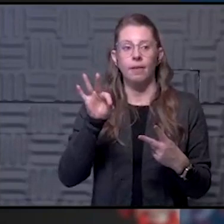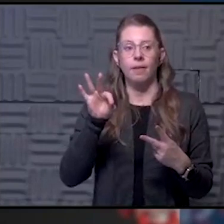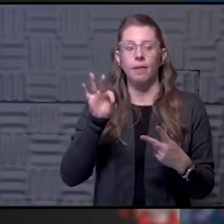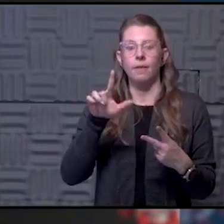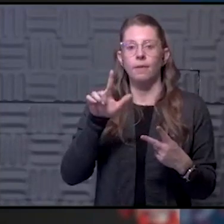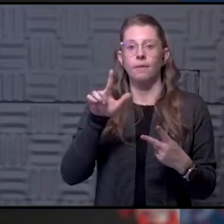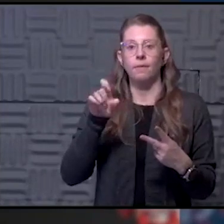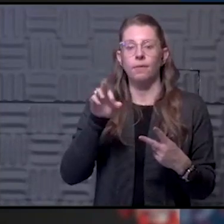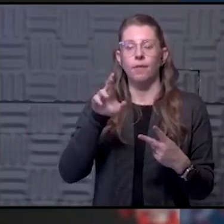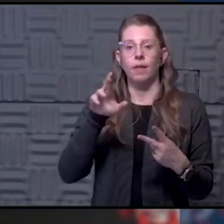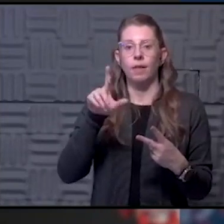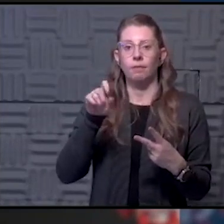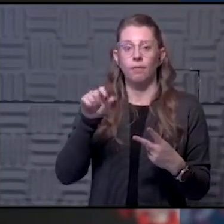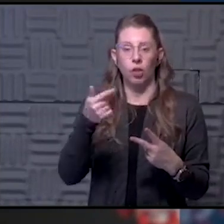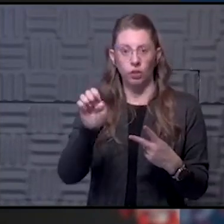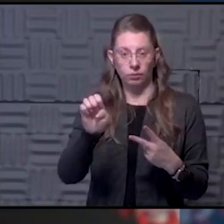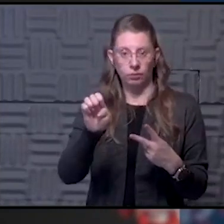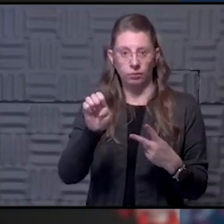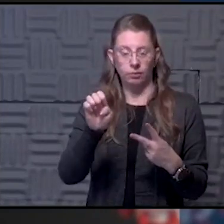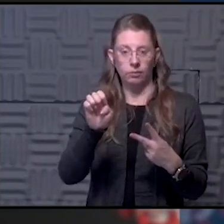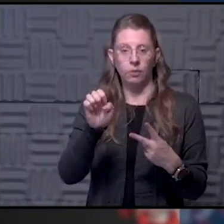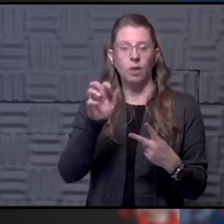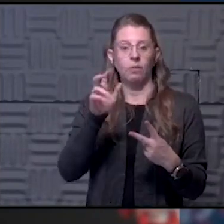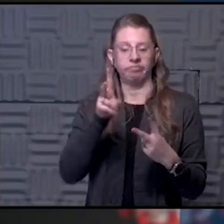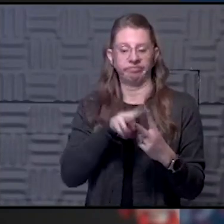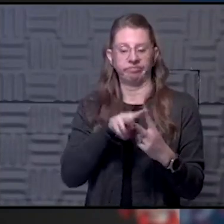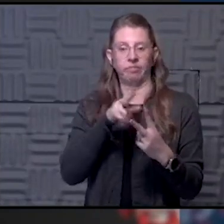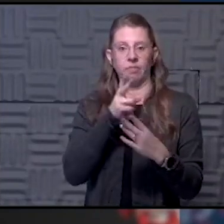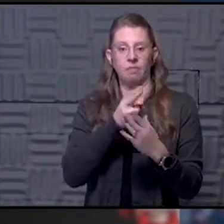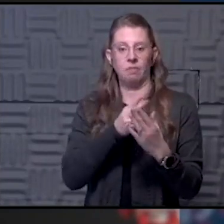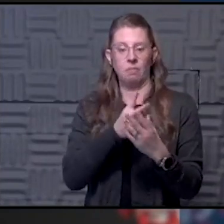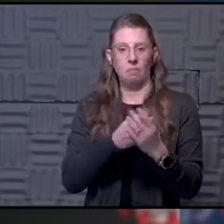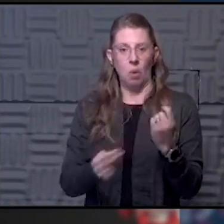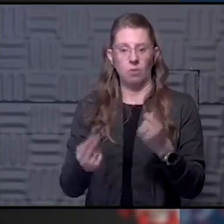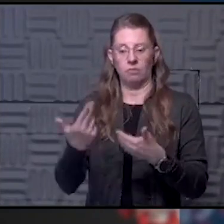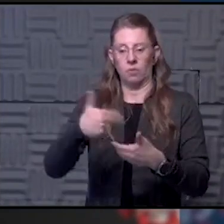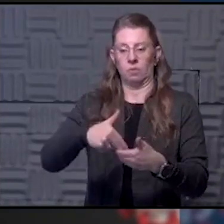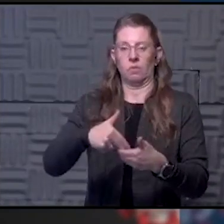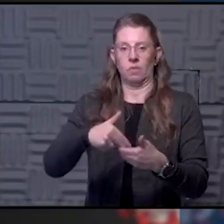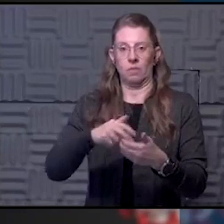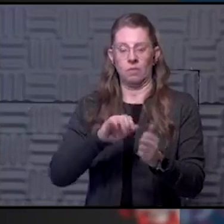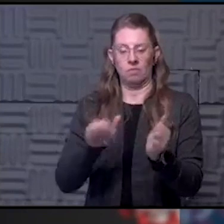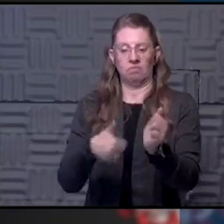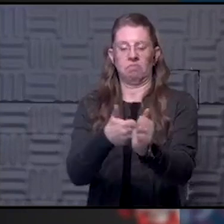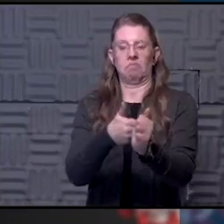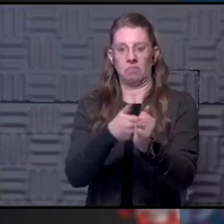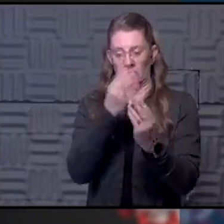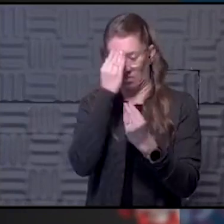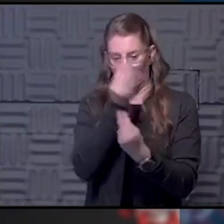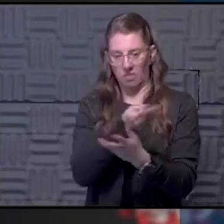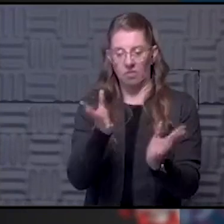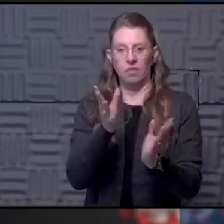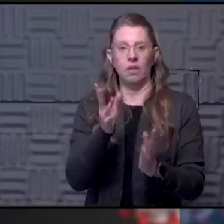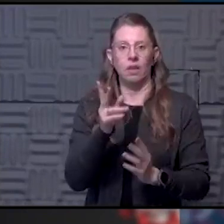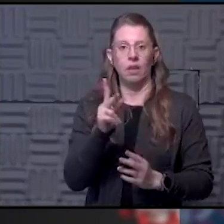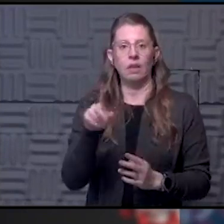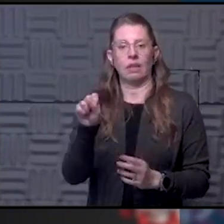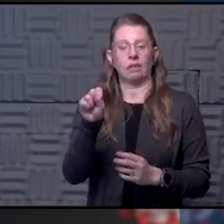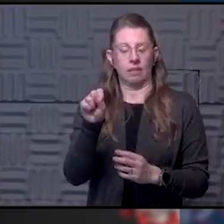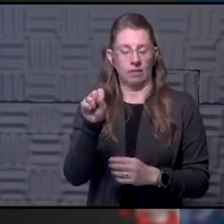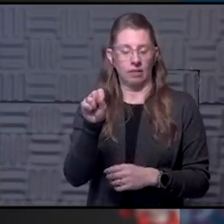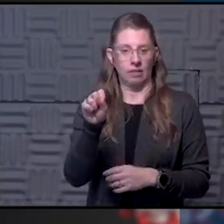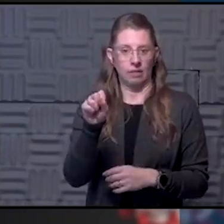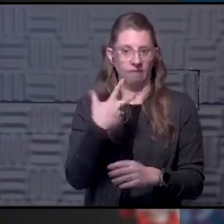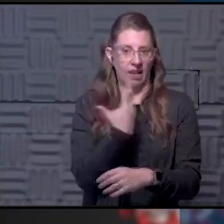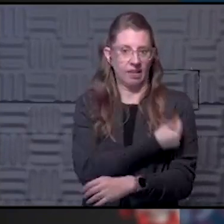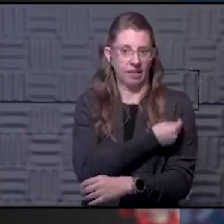Division Manager, Derek Flurlog, joins to help update vaccinations in the counties on the Kansas side. Guys,